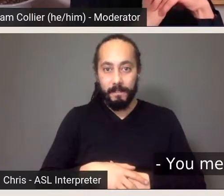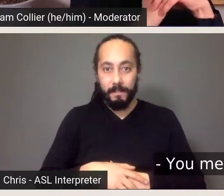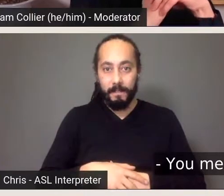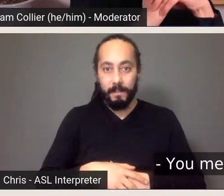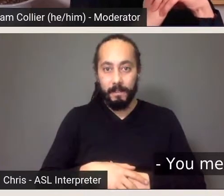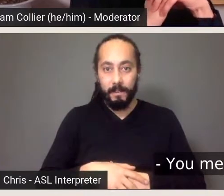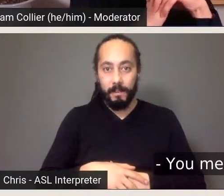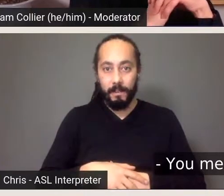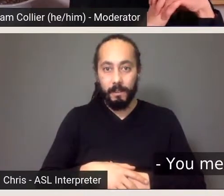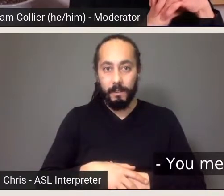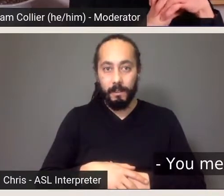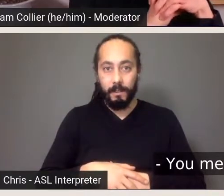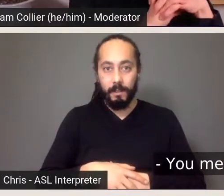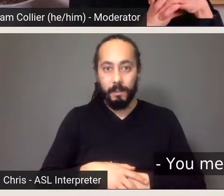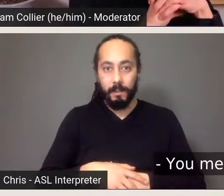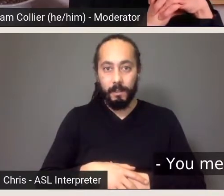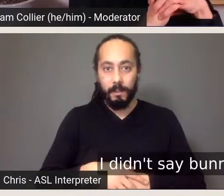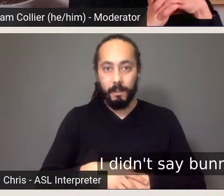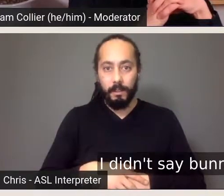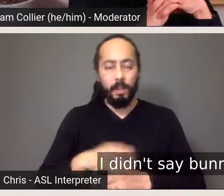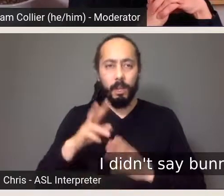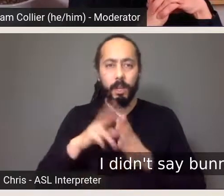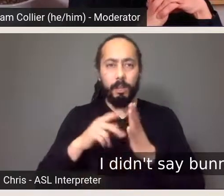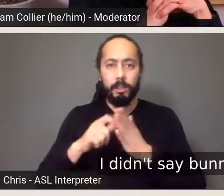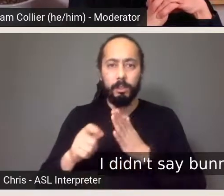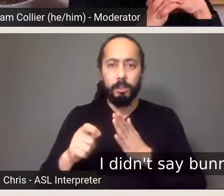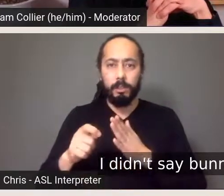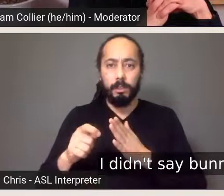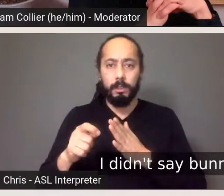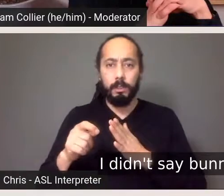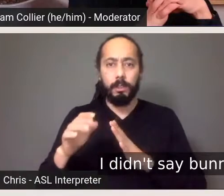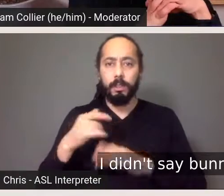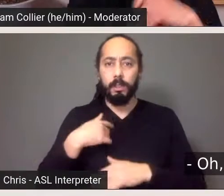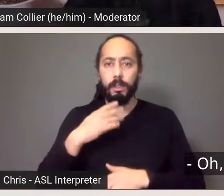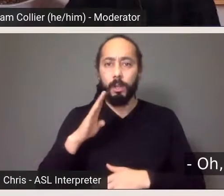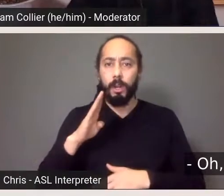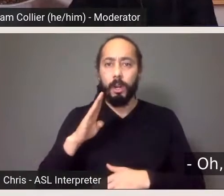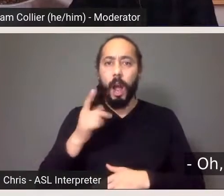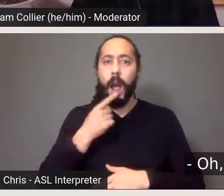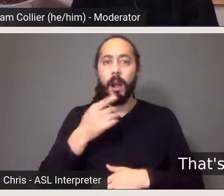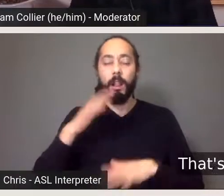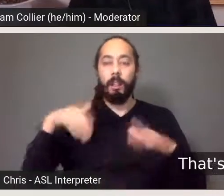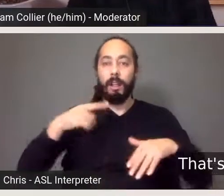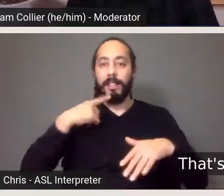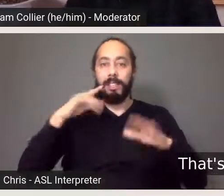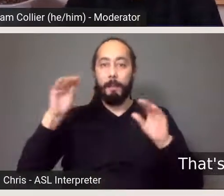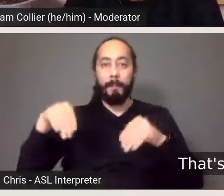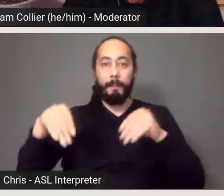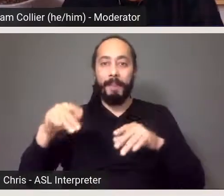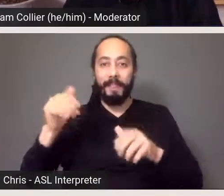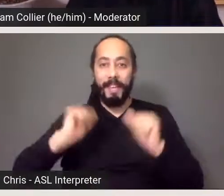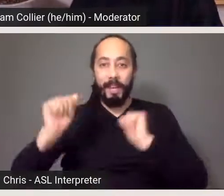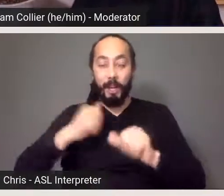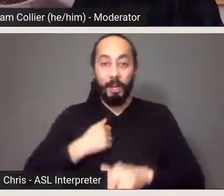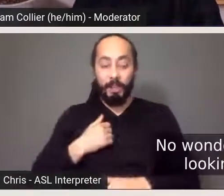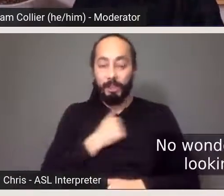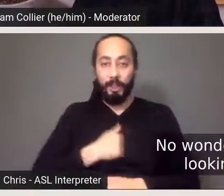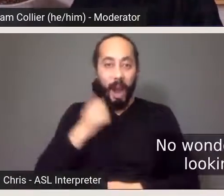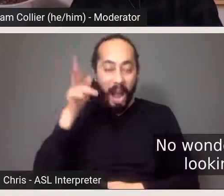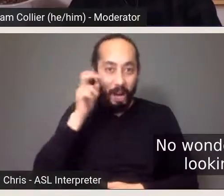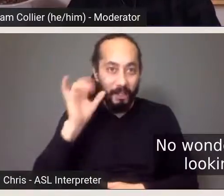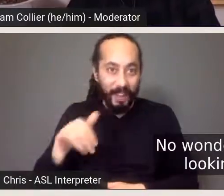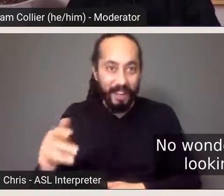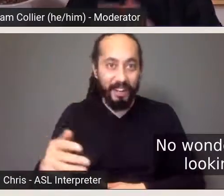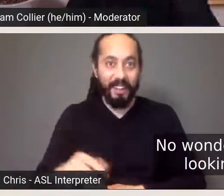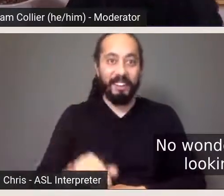you mean literature, or I didn't say bunraku or puppet theater. Oh, sorry. That's what I heard. No